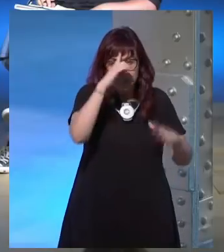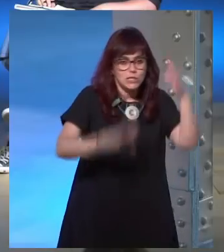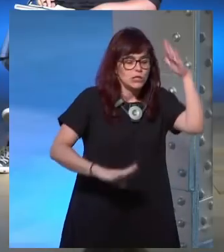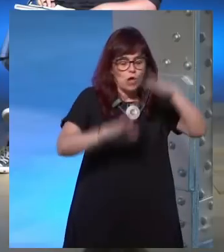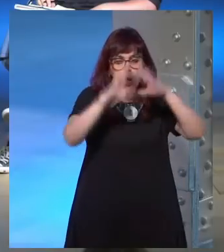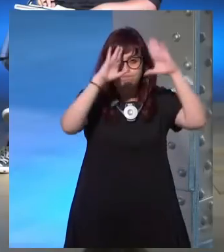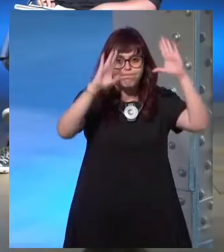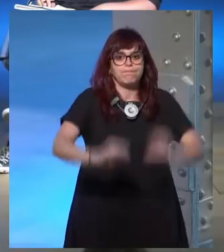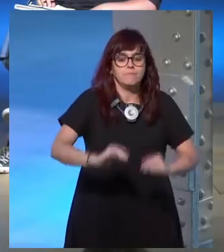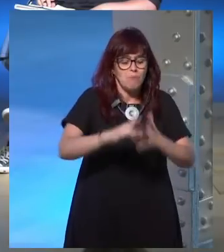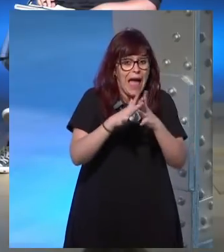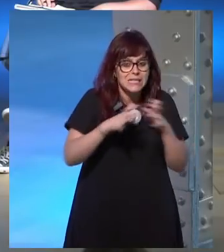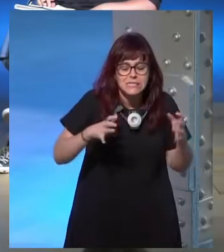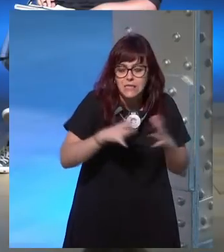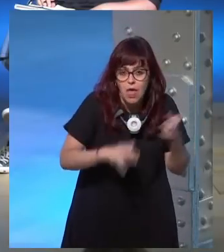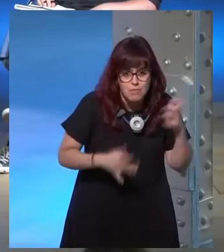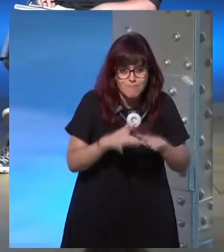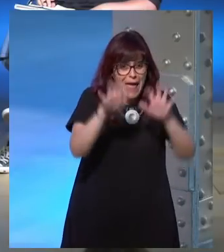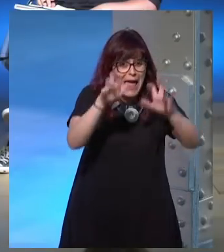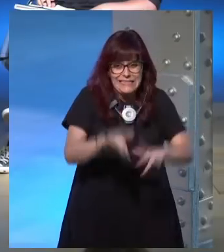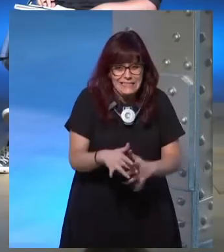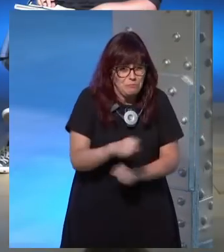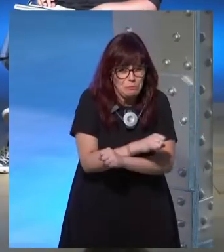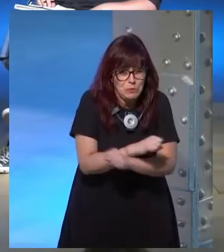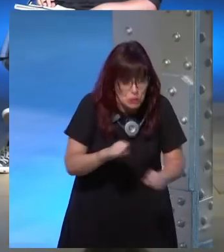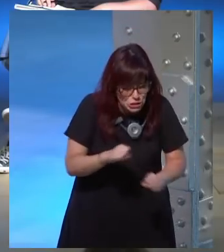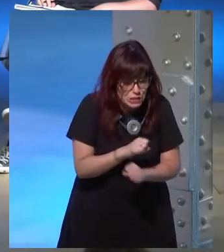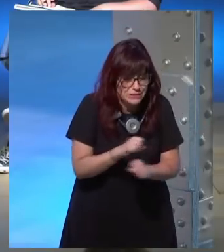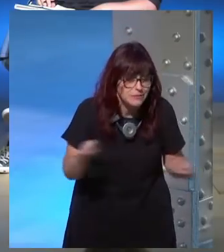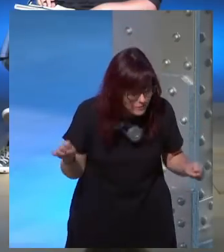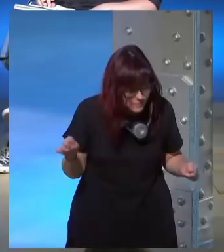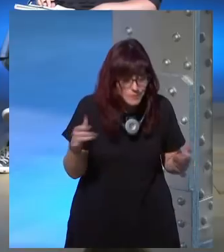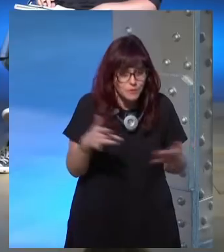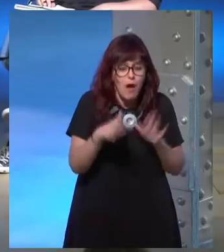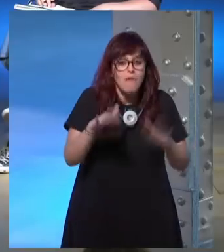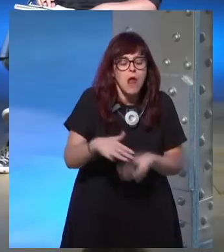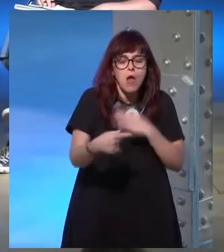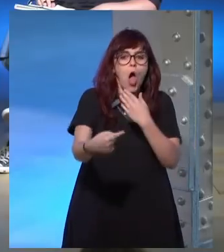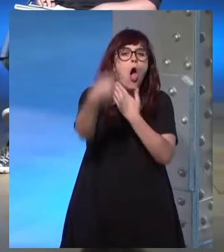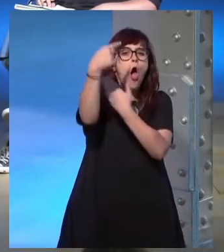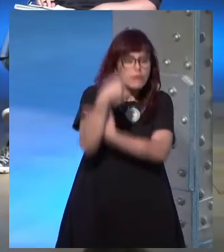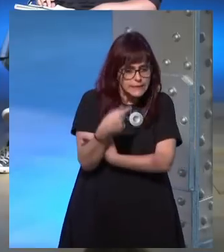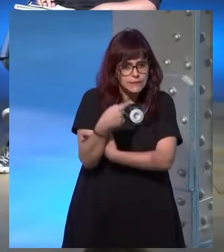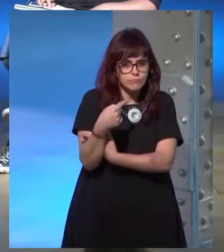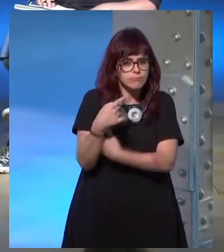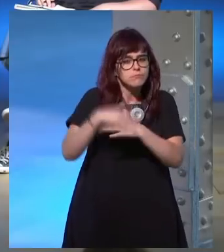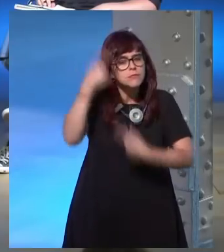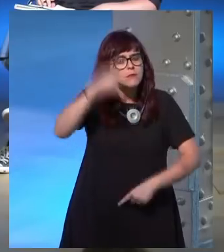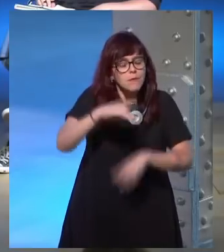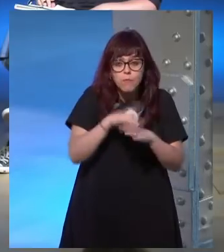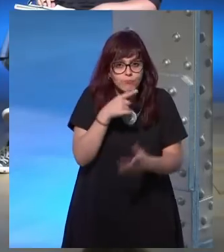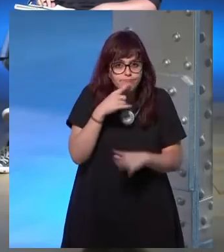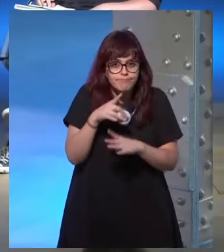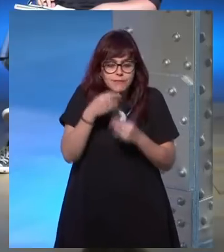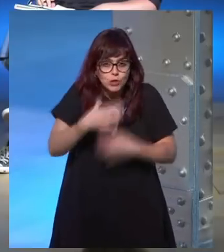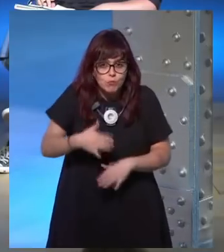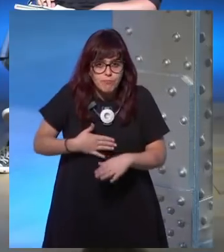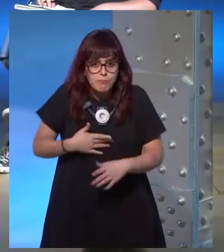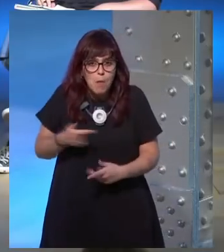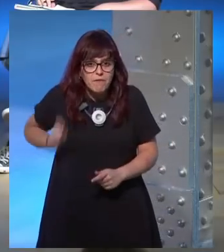this is my career. This is the most important thing to me in my life. I have to go in and I have to get this taken care of. So again, I got a really good doctor, and she's wonderful, and drugs